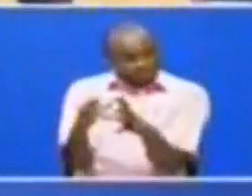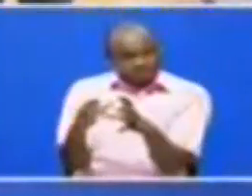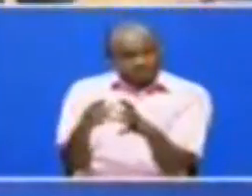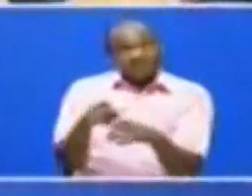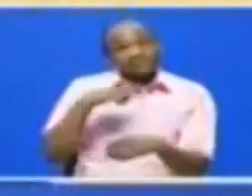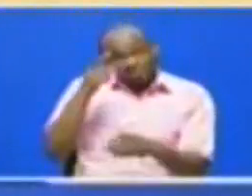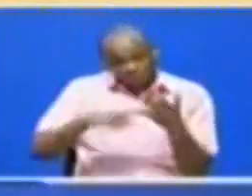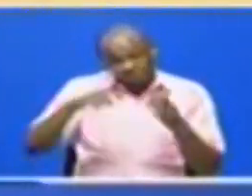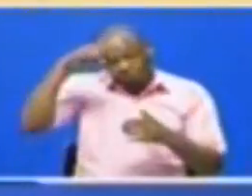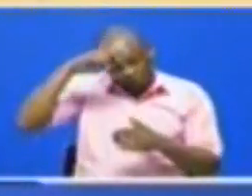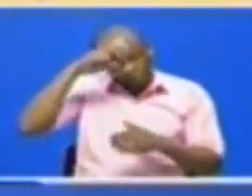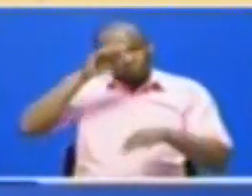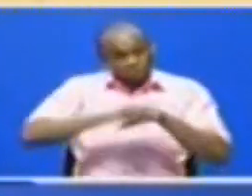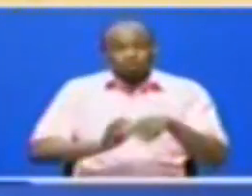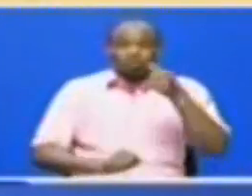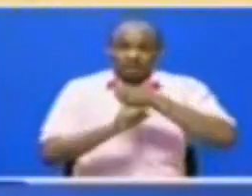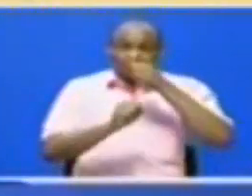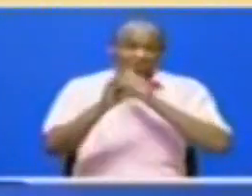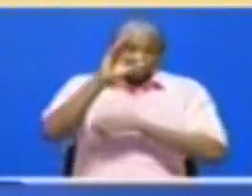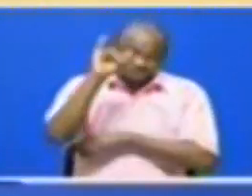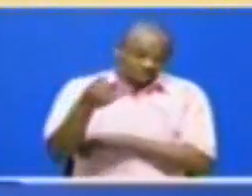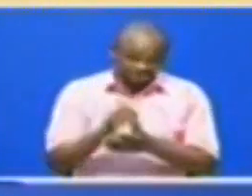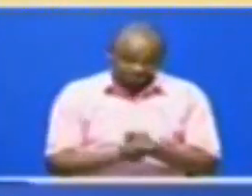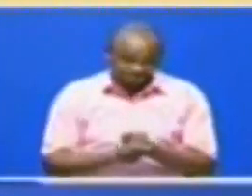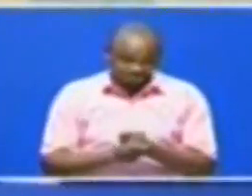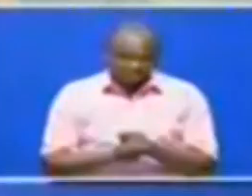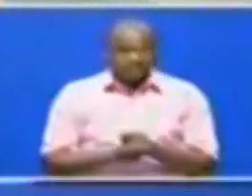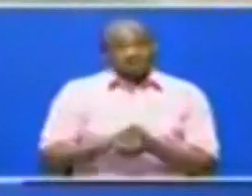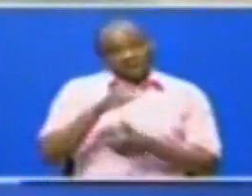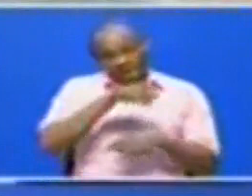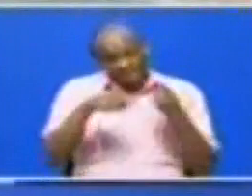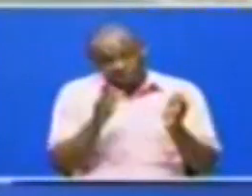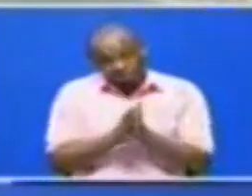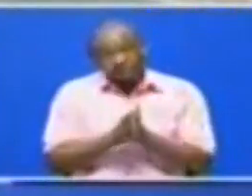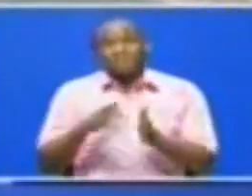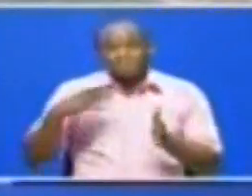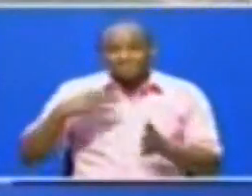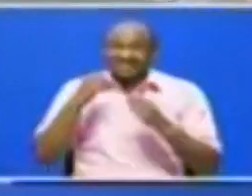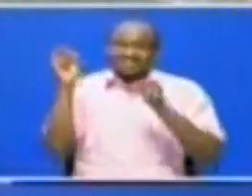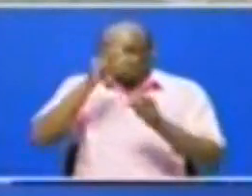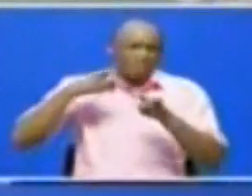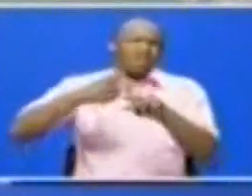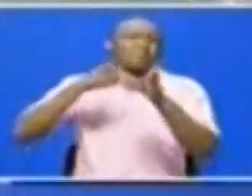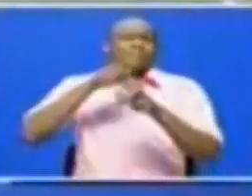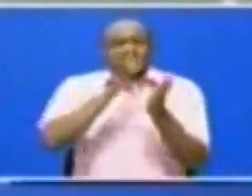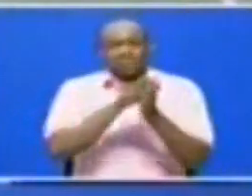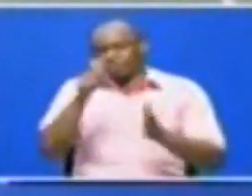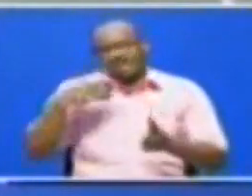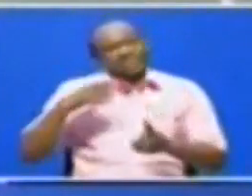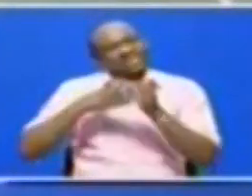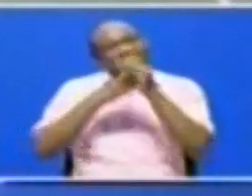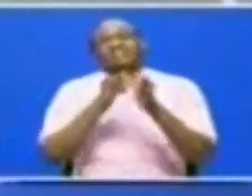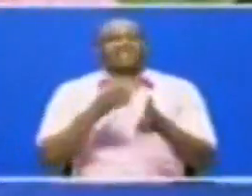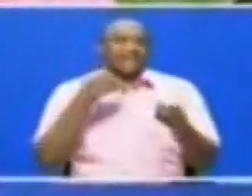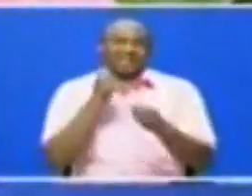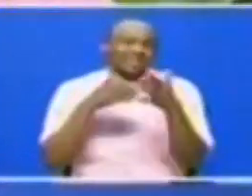found it prudent to come out in support of Chief Justice Mbarage, lately on the receiving end of President Uhuru Kenyatta's and other leaders'